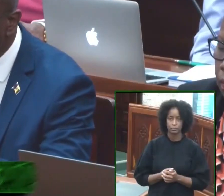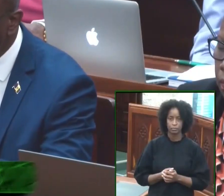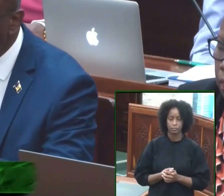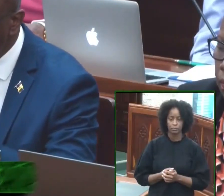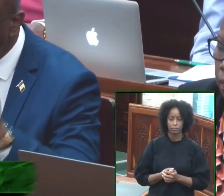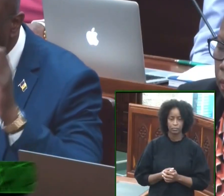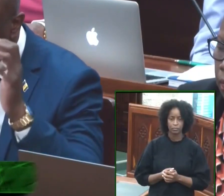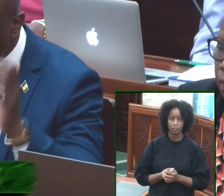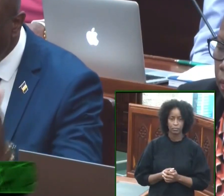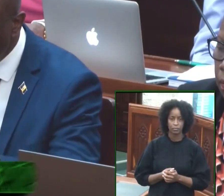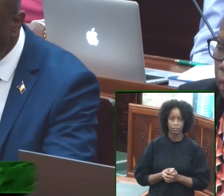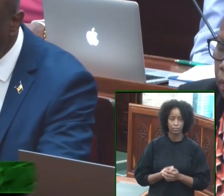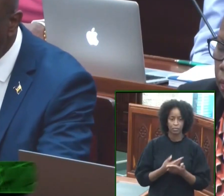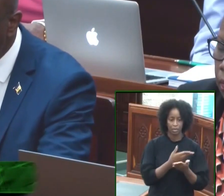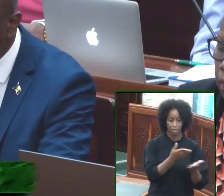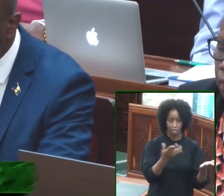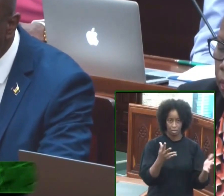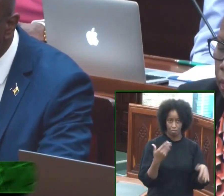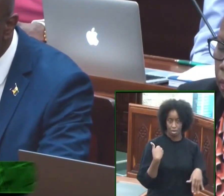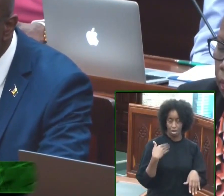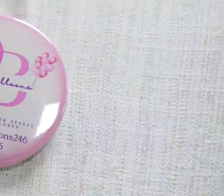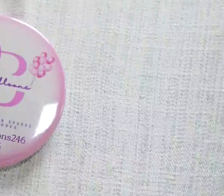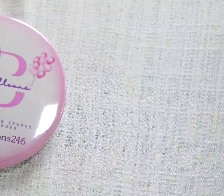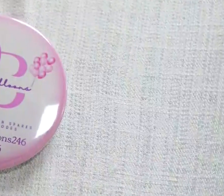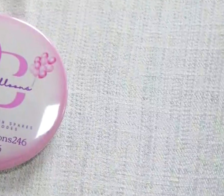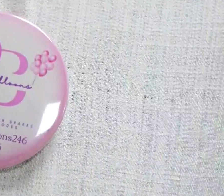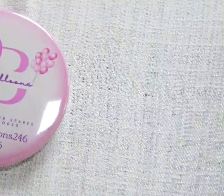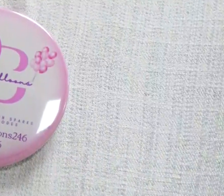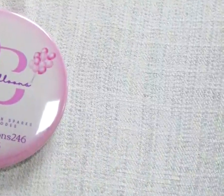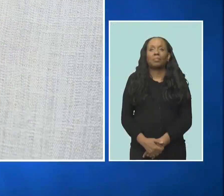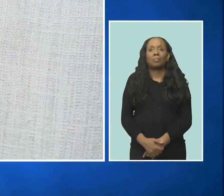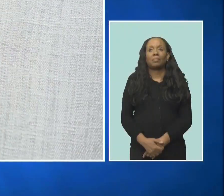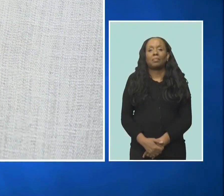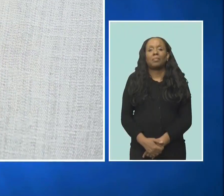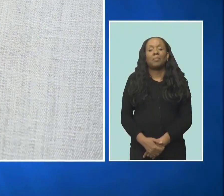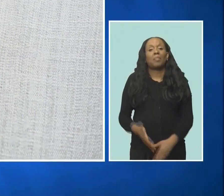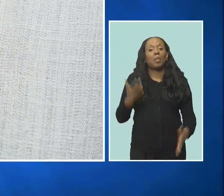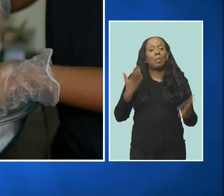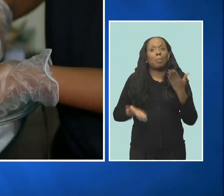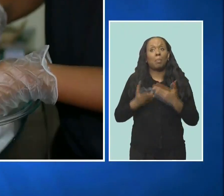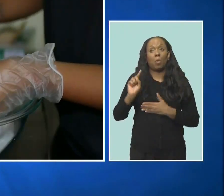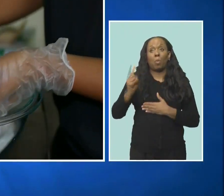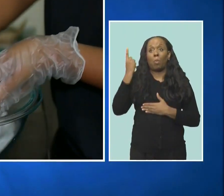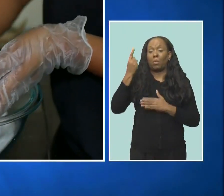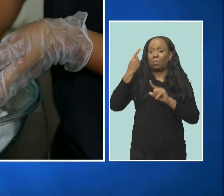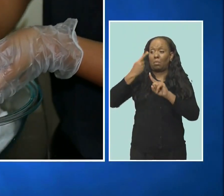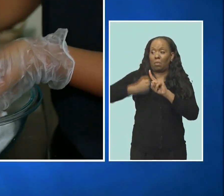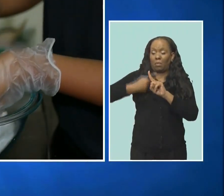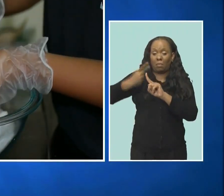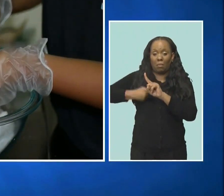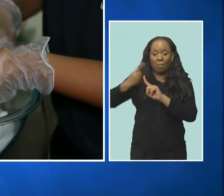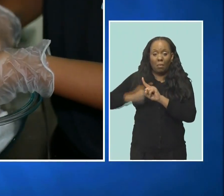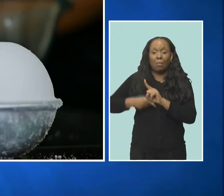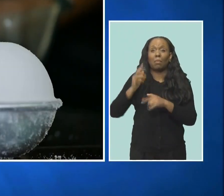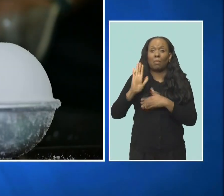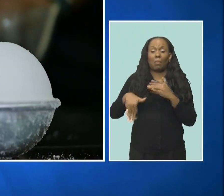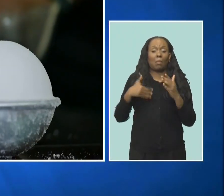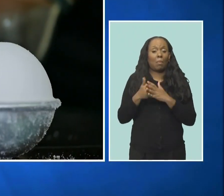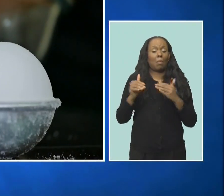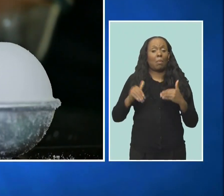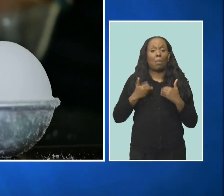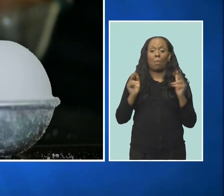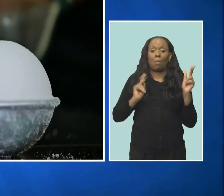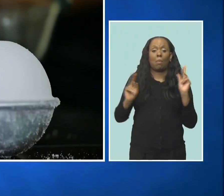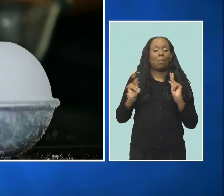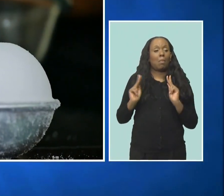business. So we're going to set up something that maybe once a month we will have all of the young people who are involved in their